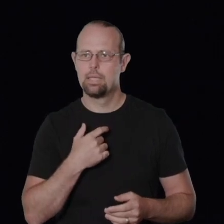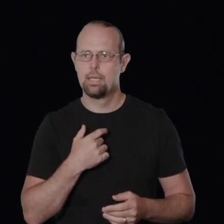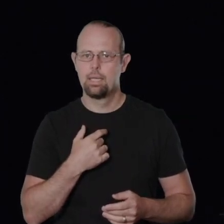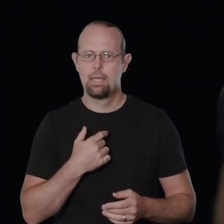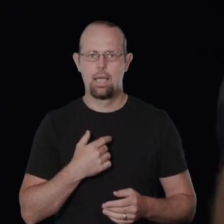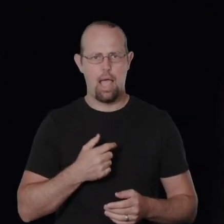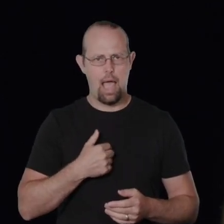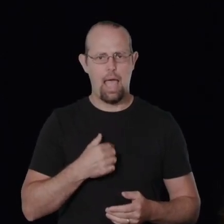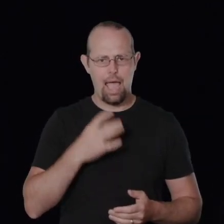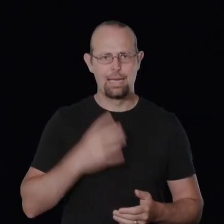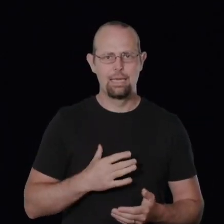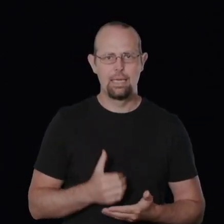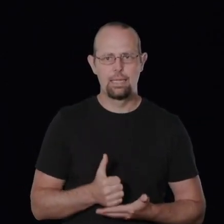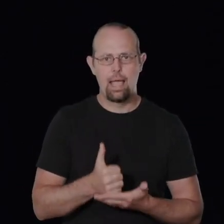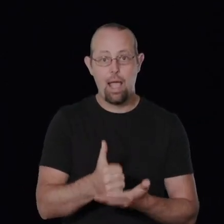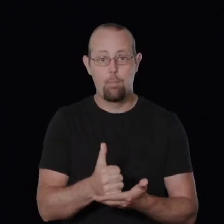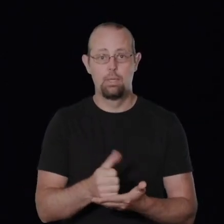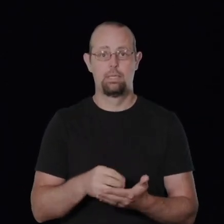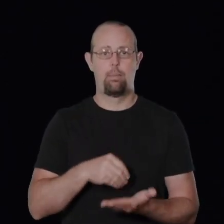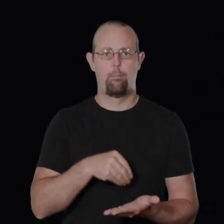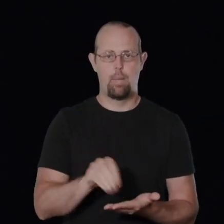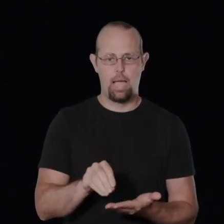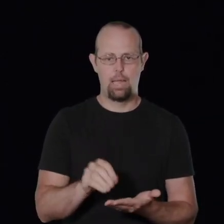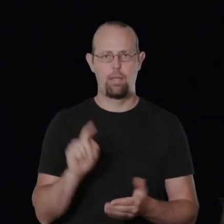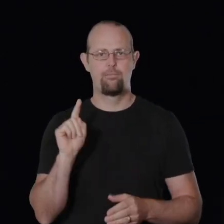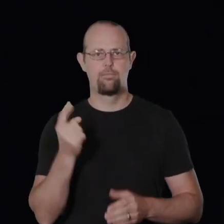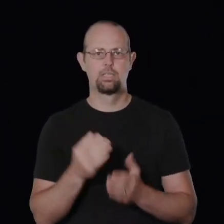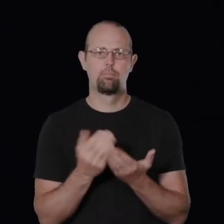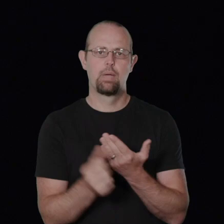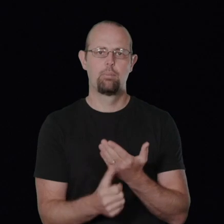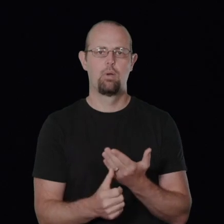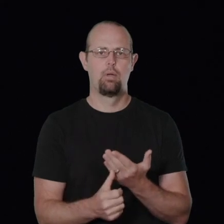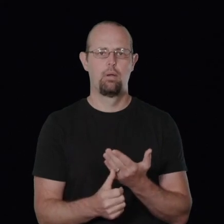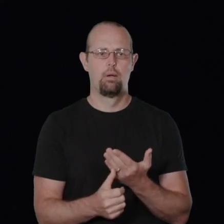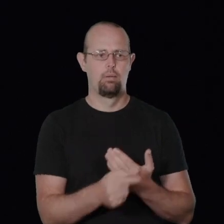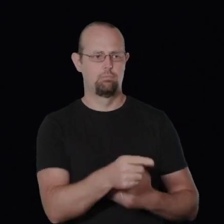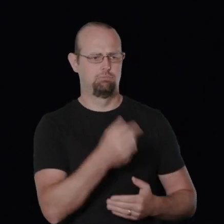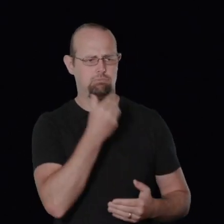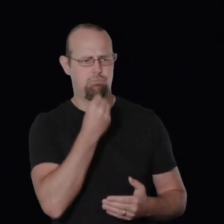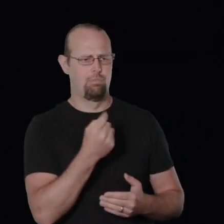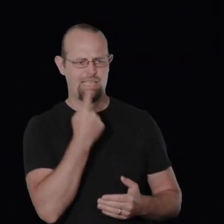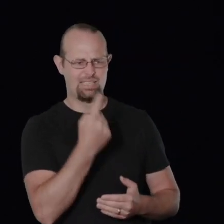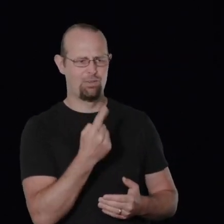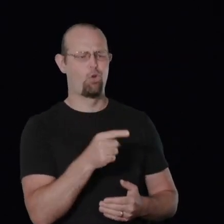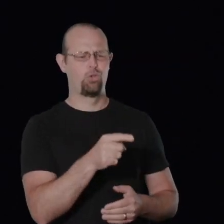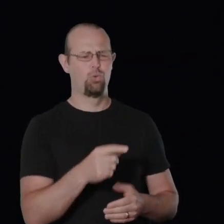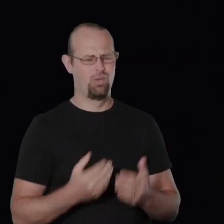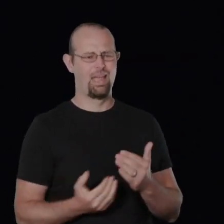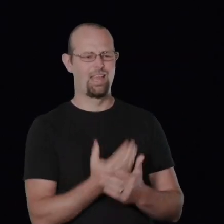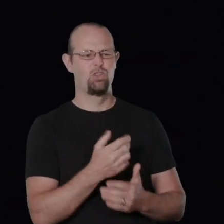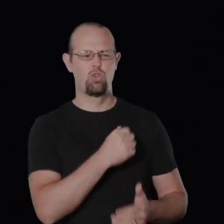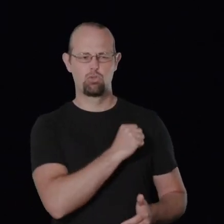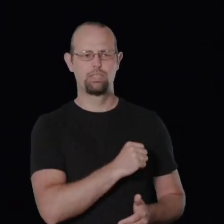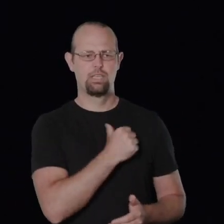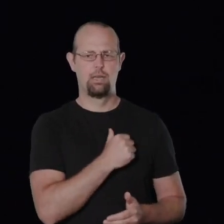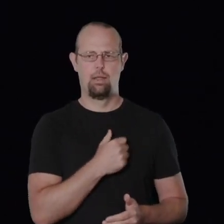to buy my very first Bible." He said, "Oh, are you a new Christian?" I said, "Well, I